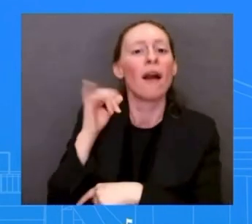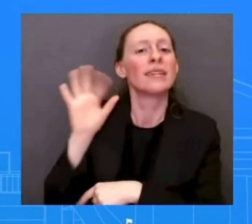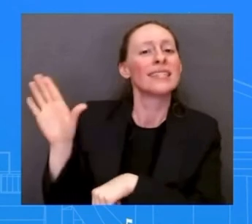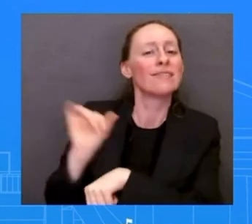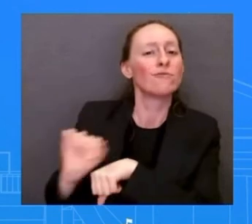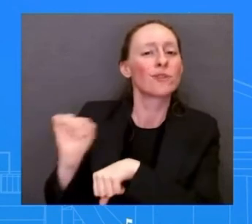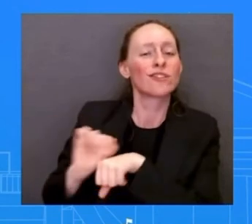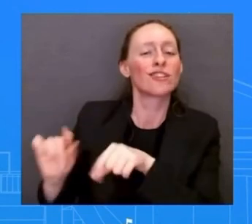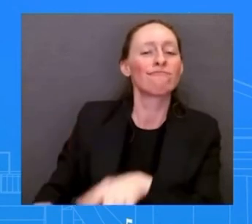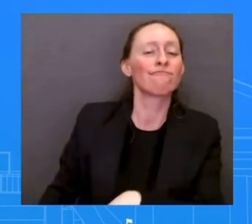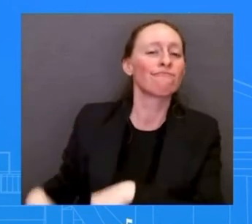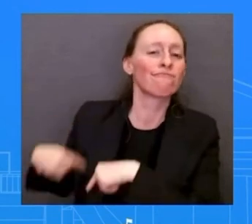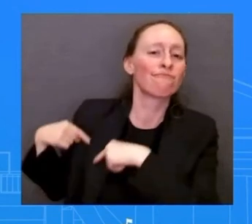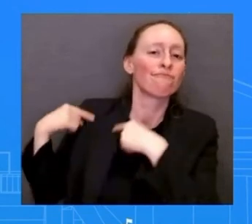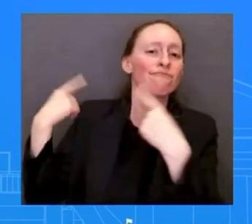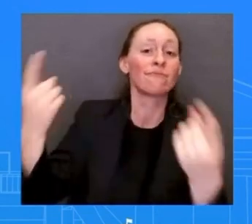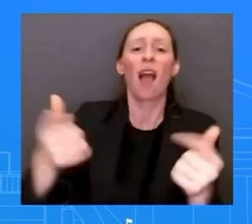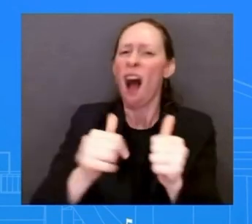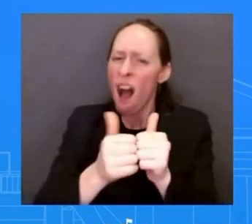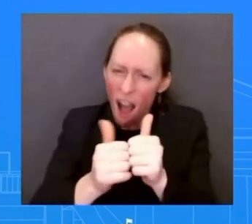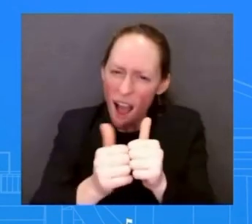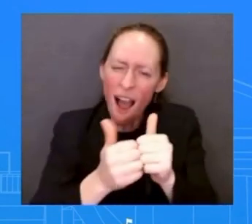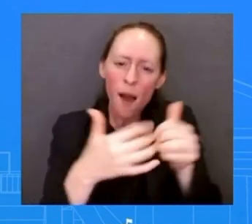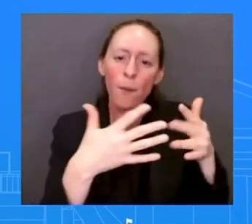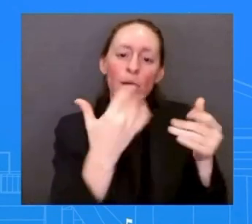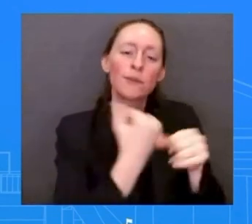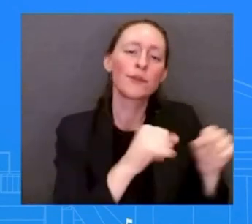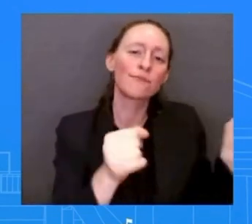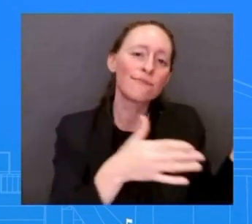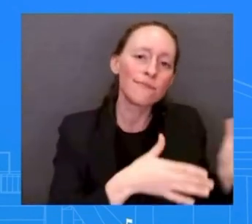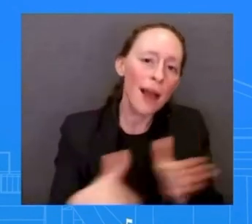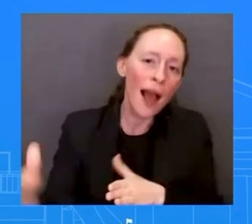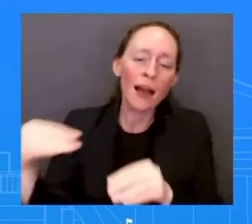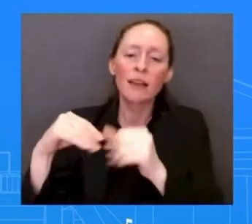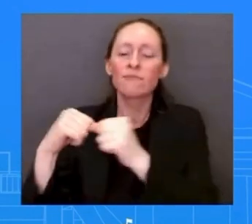the bipartisan infrastructure legislation, the Inflation Reduction Act, and